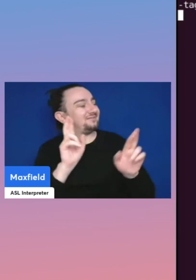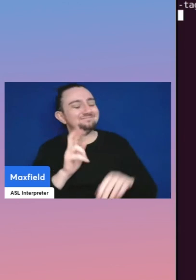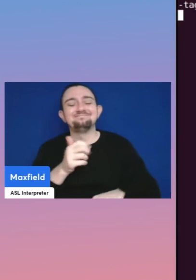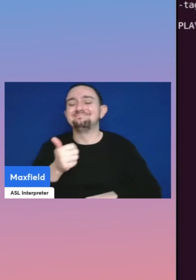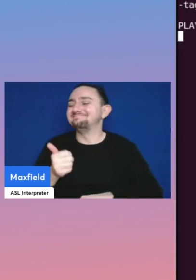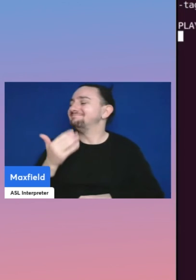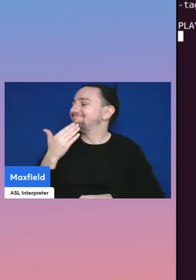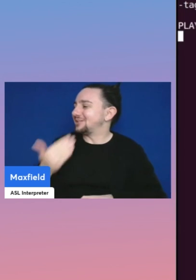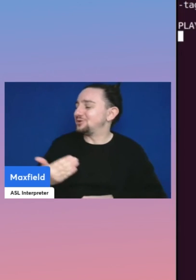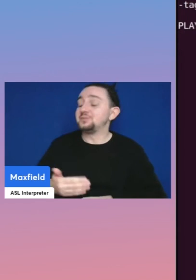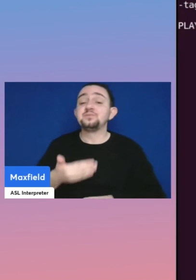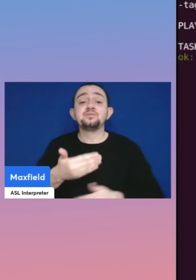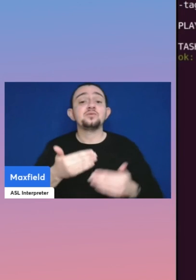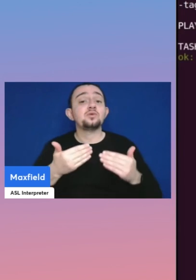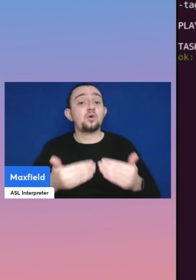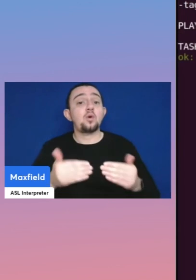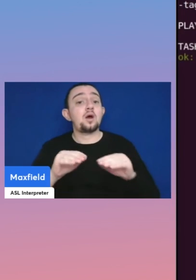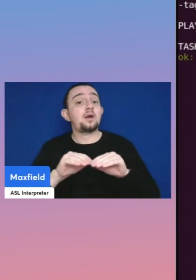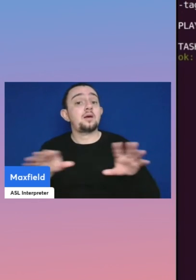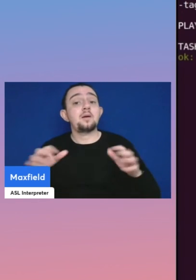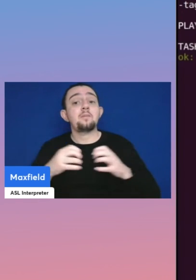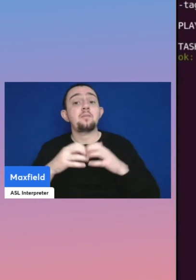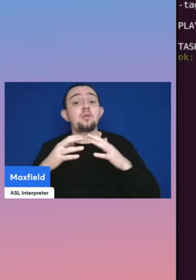So, employing Ansible.